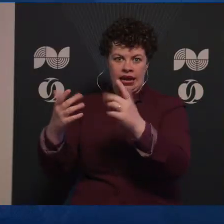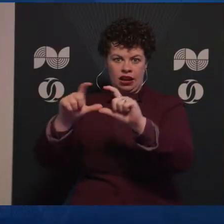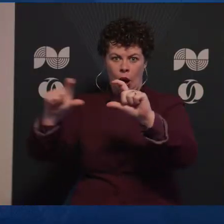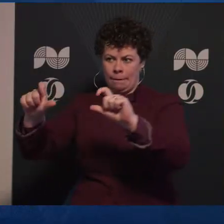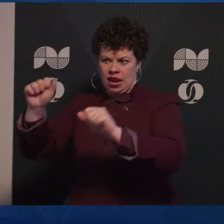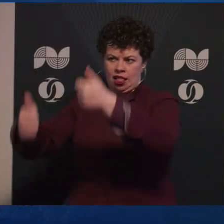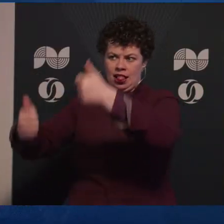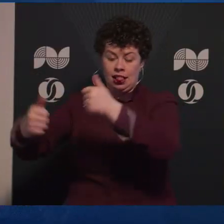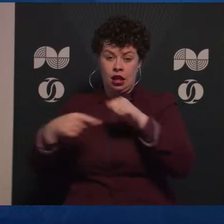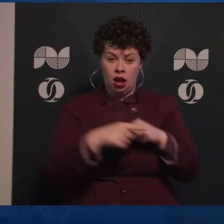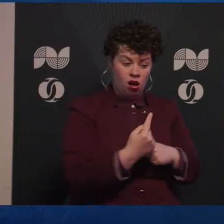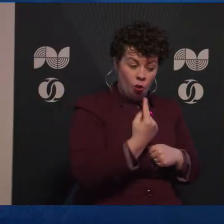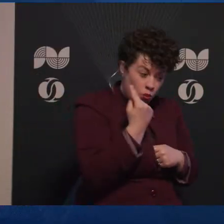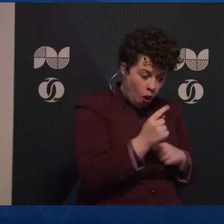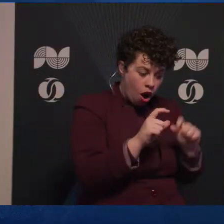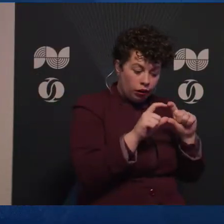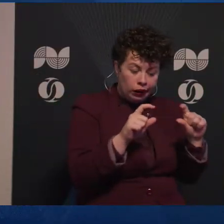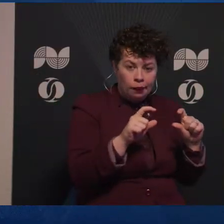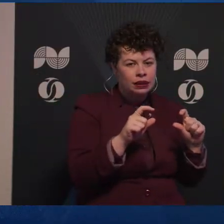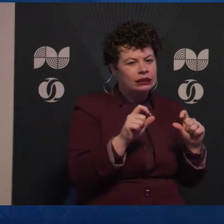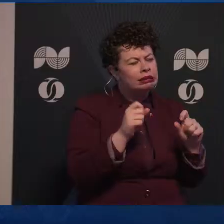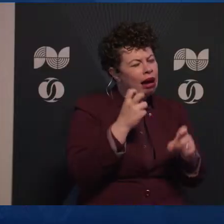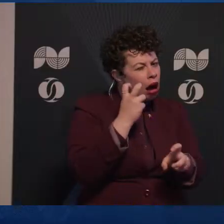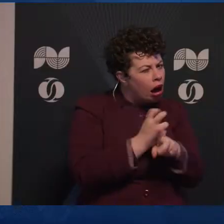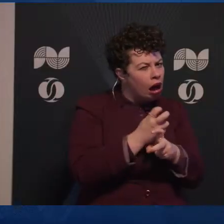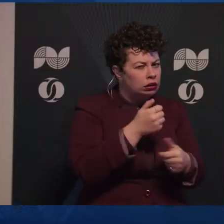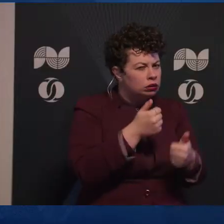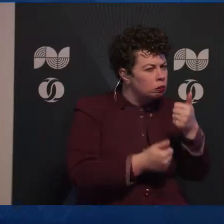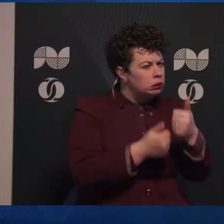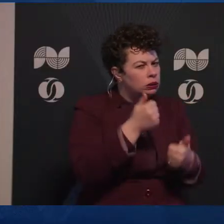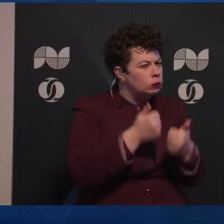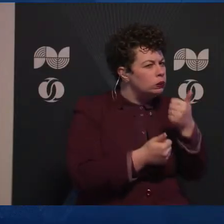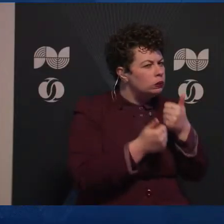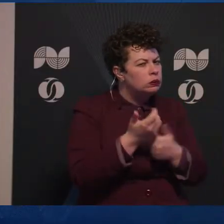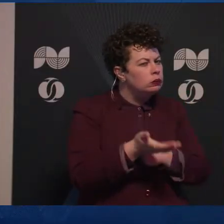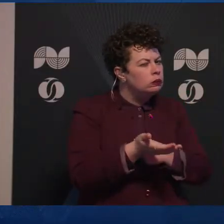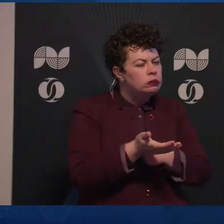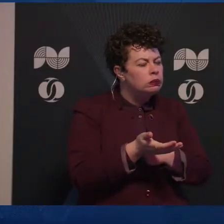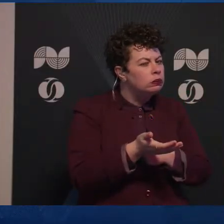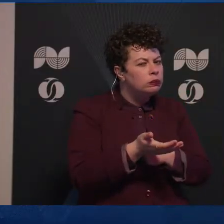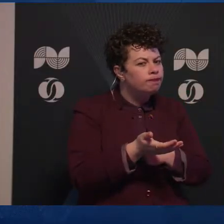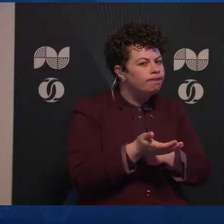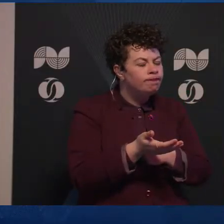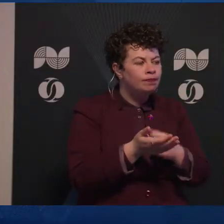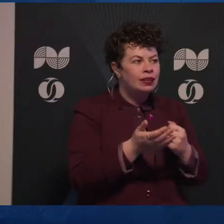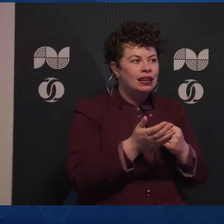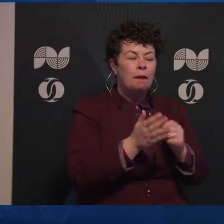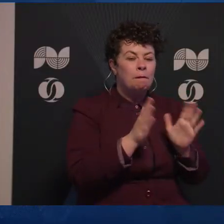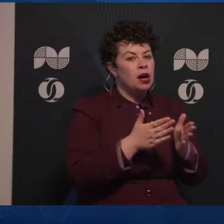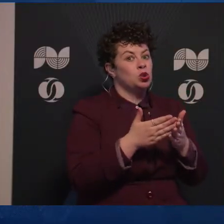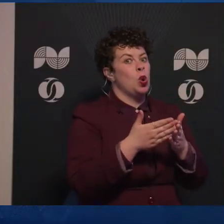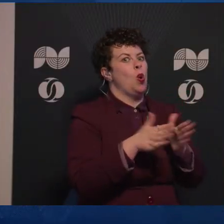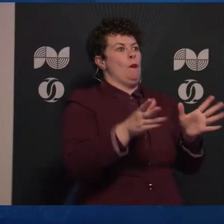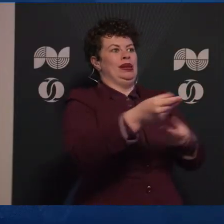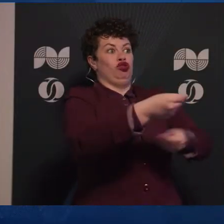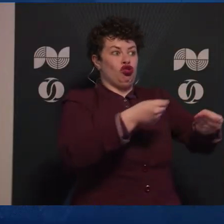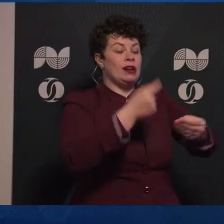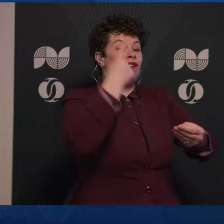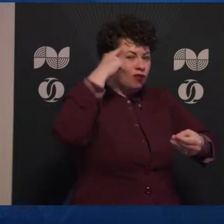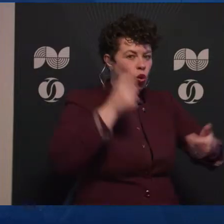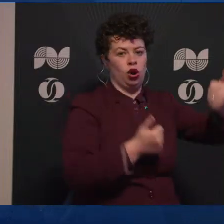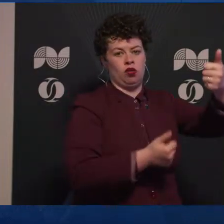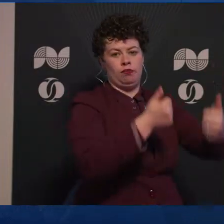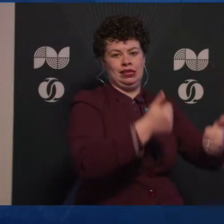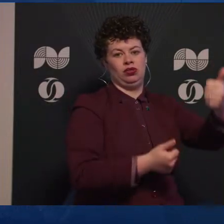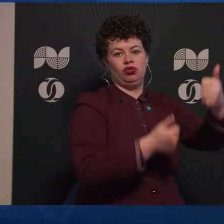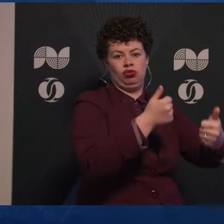it's very hard to have this competition without being open to trade. And that